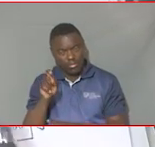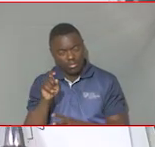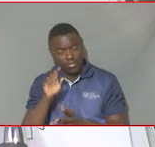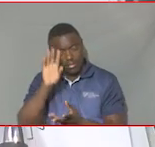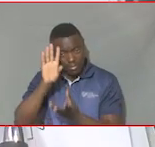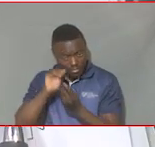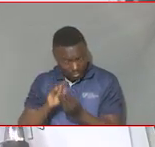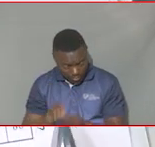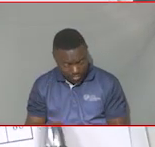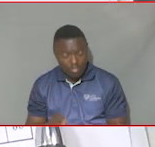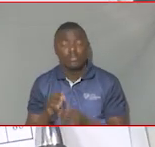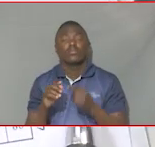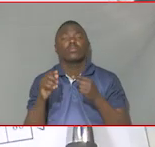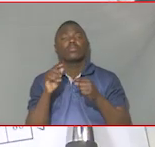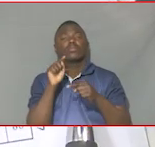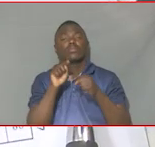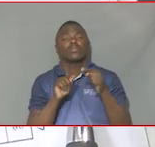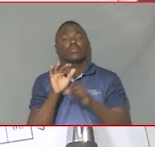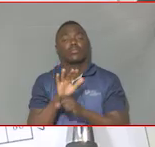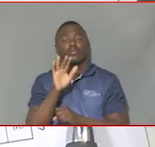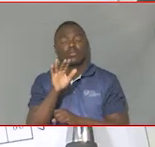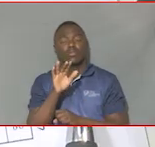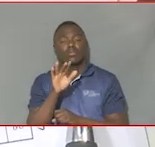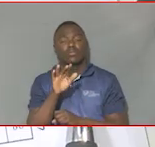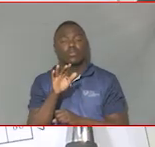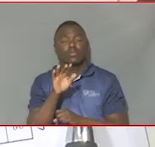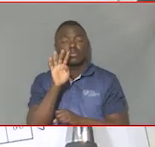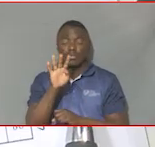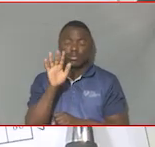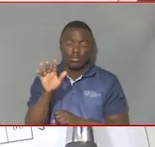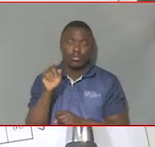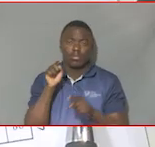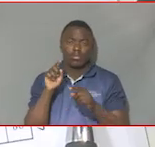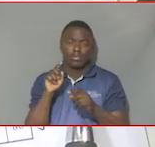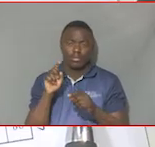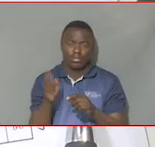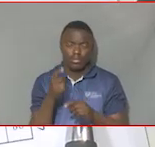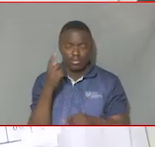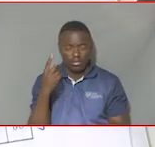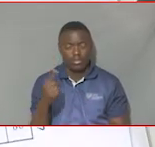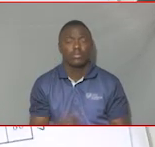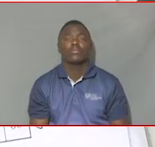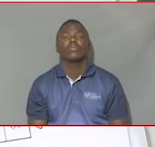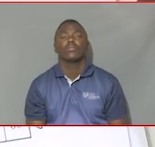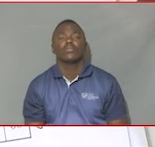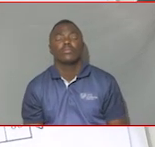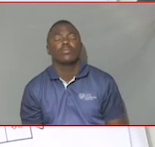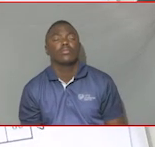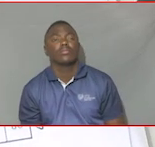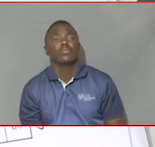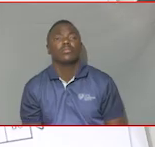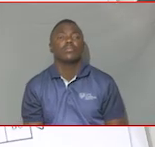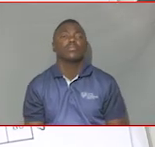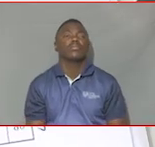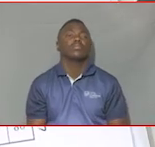values divided by 15. The average of the x value is 45,1. I'm going to find the average of the